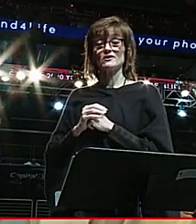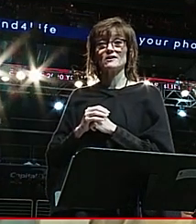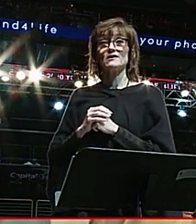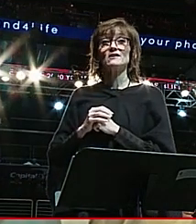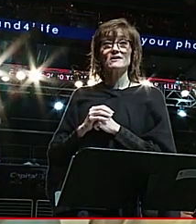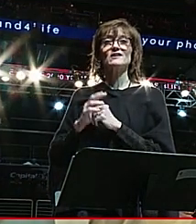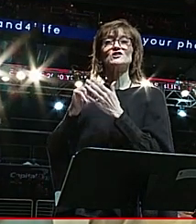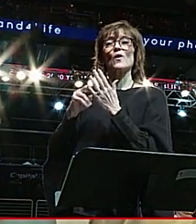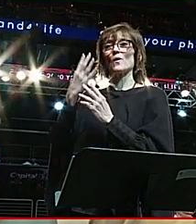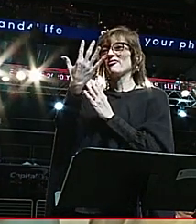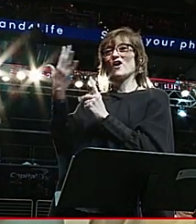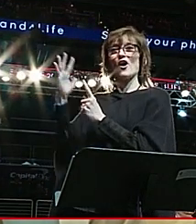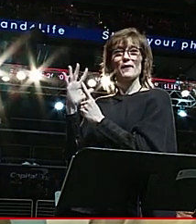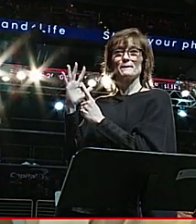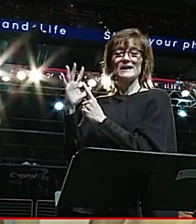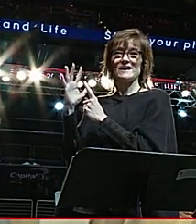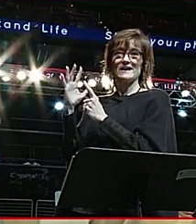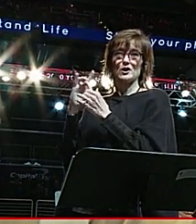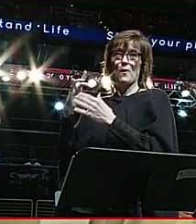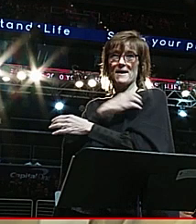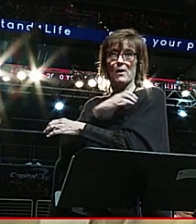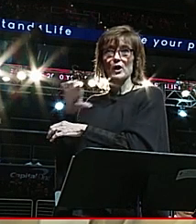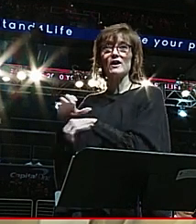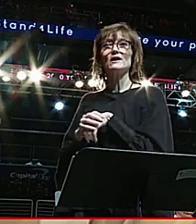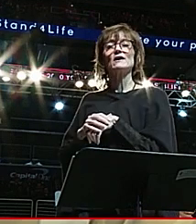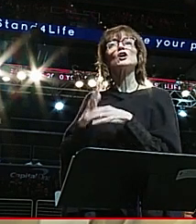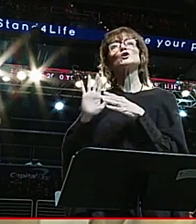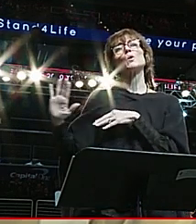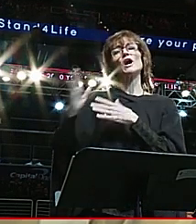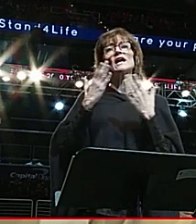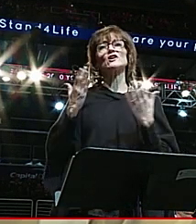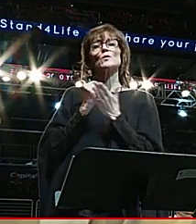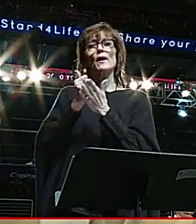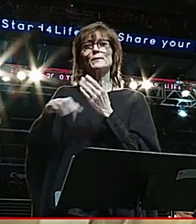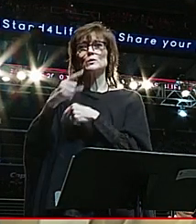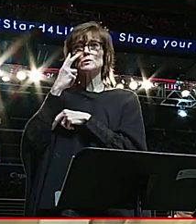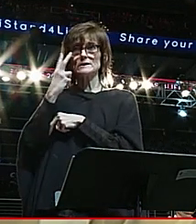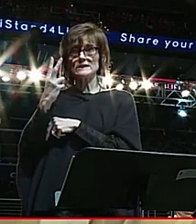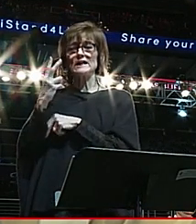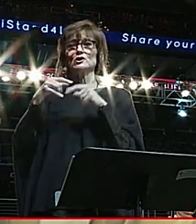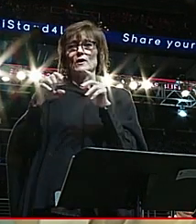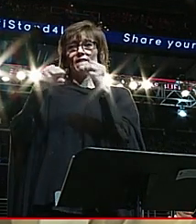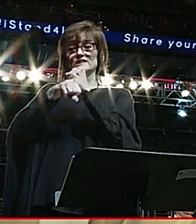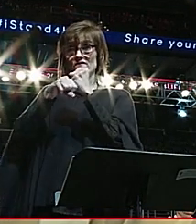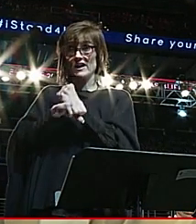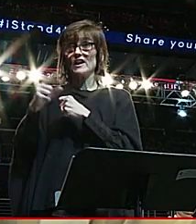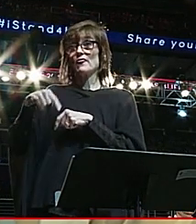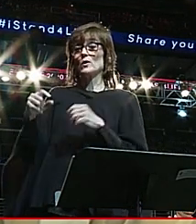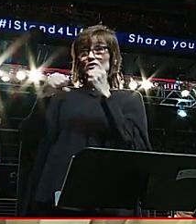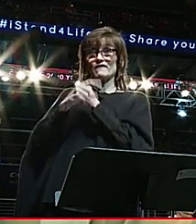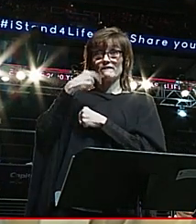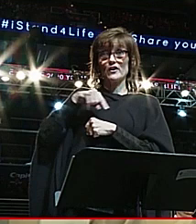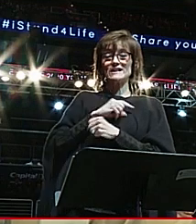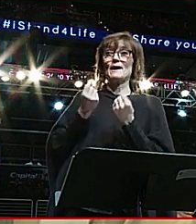Brothers and sisters, you are here so that your eyes might be open, that you can see that in this fight, those who fight for us are